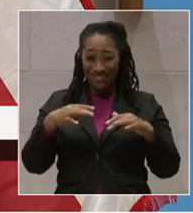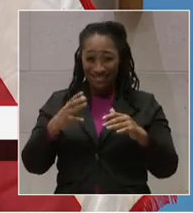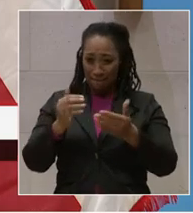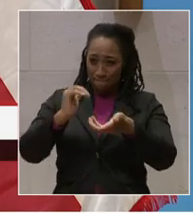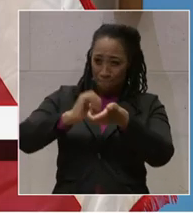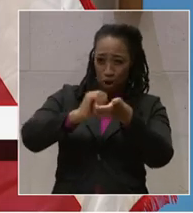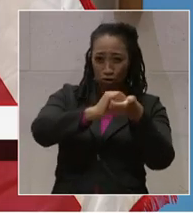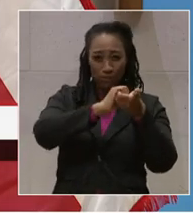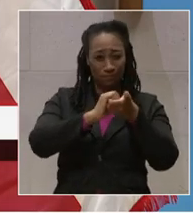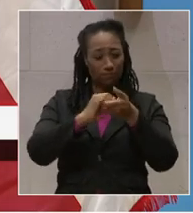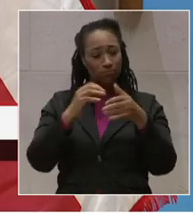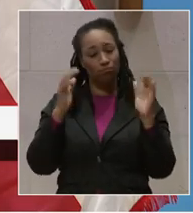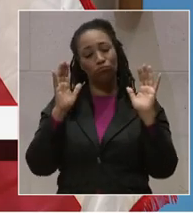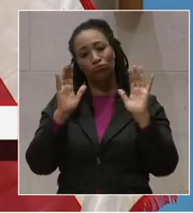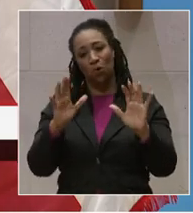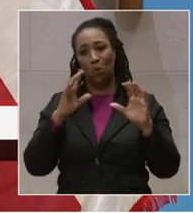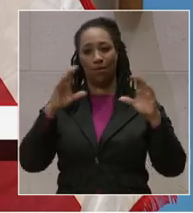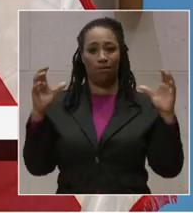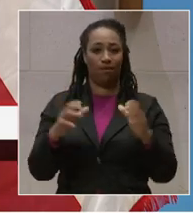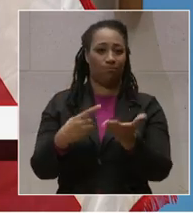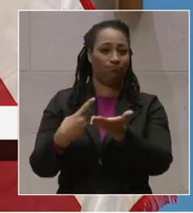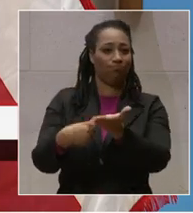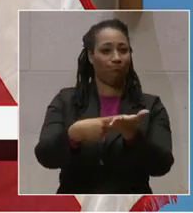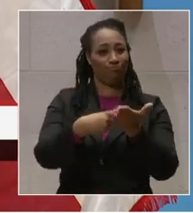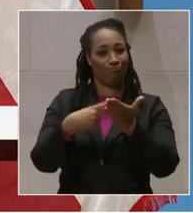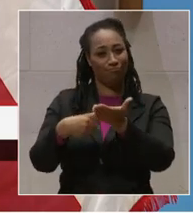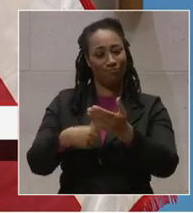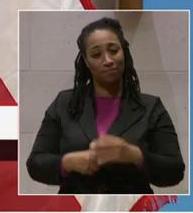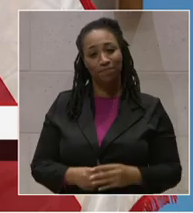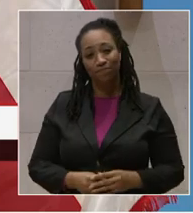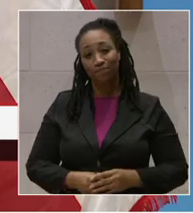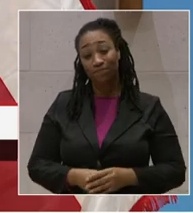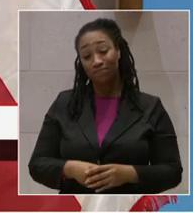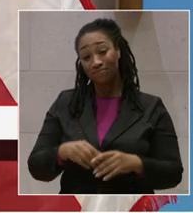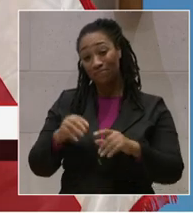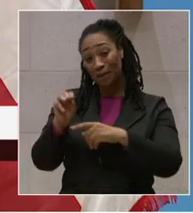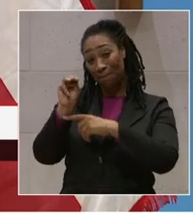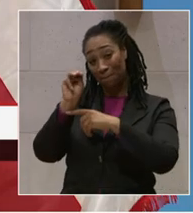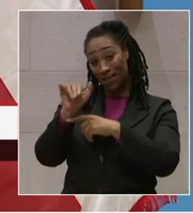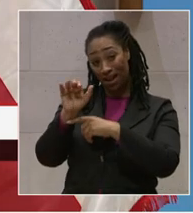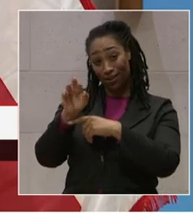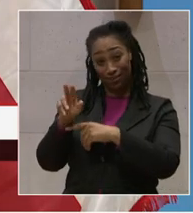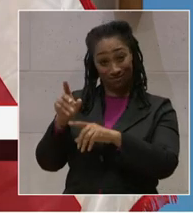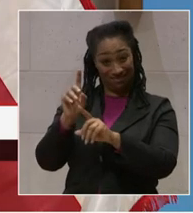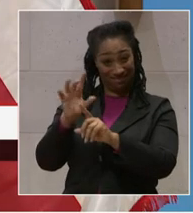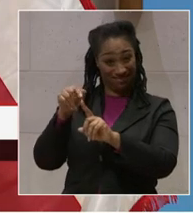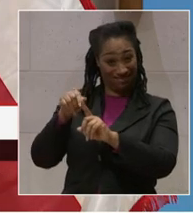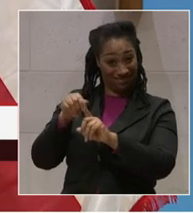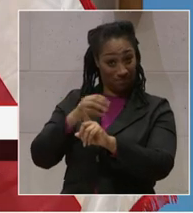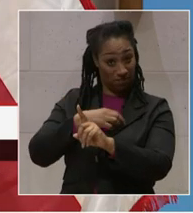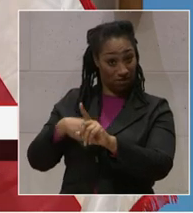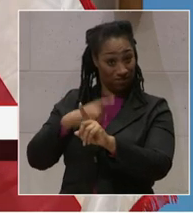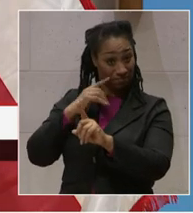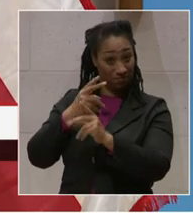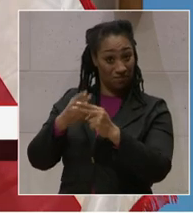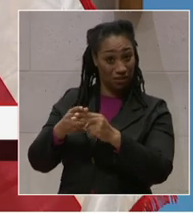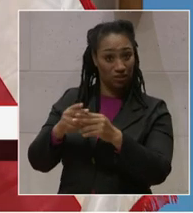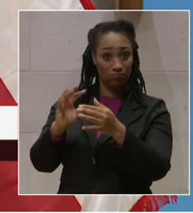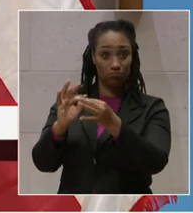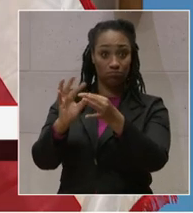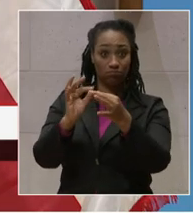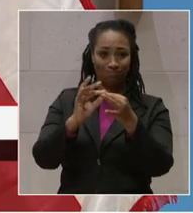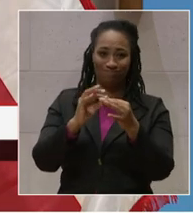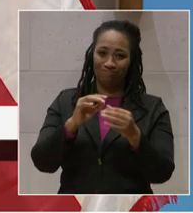mayors talked about Amazon and also the deputy mayor for planning and economic